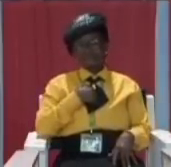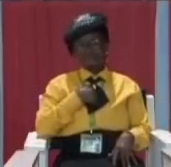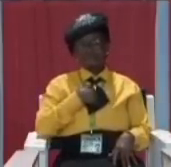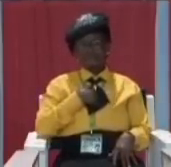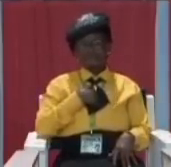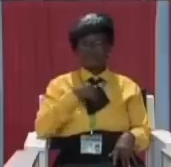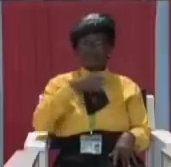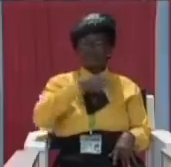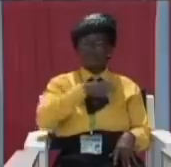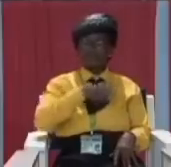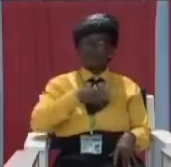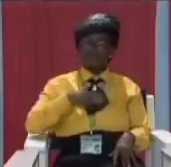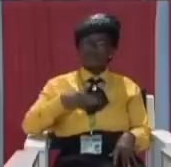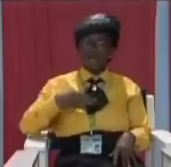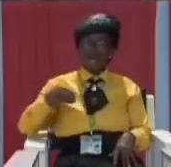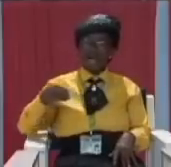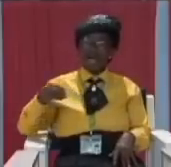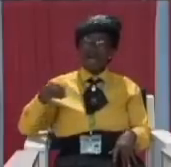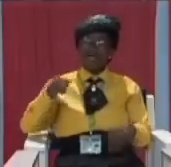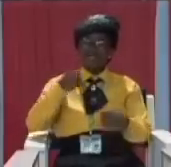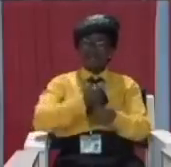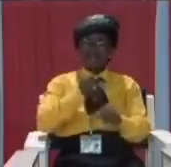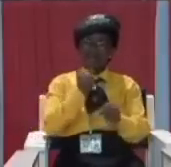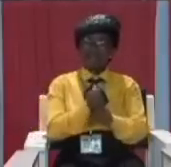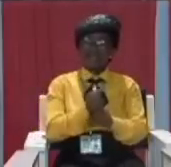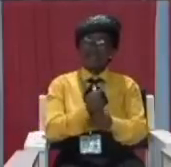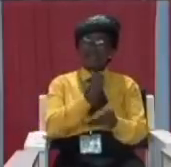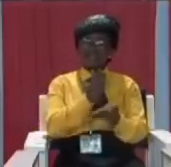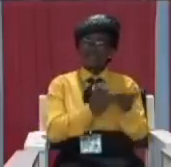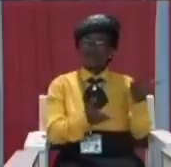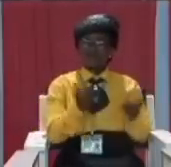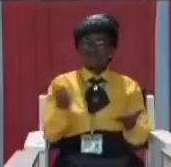and make something significant